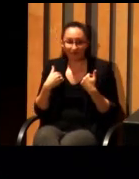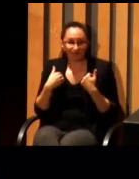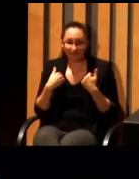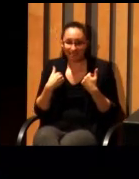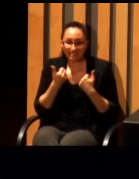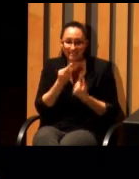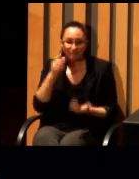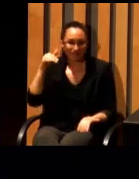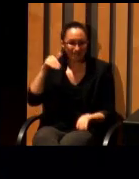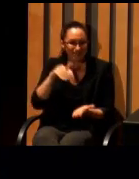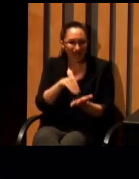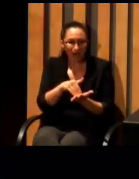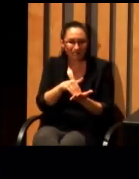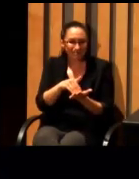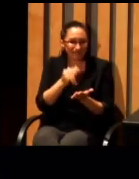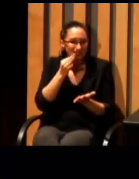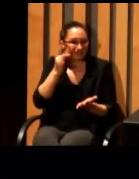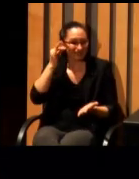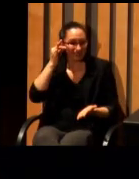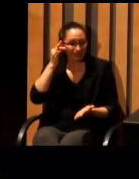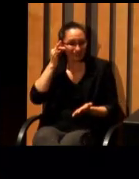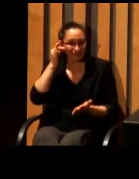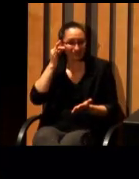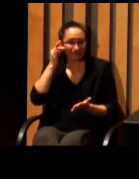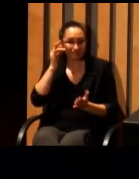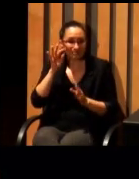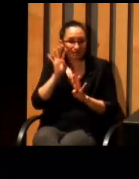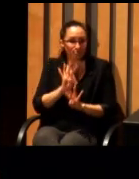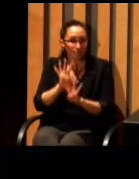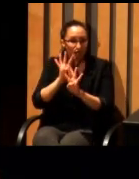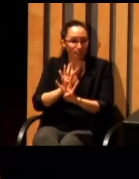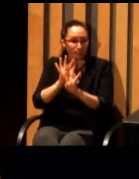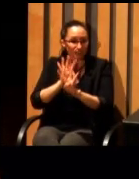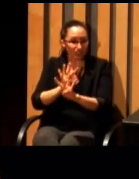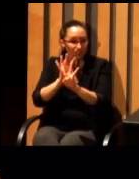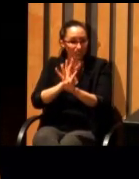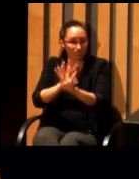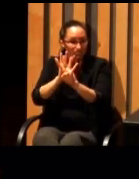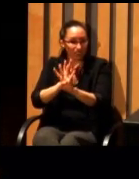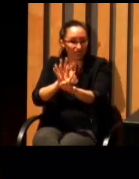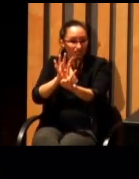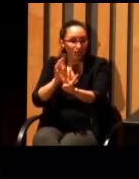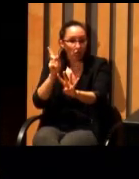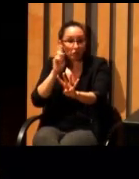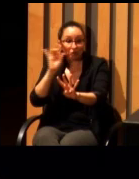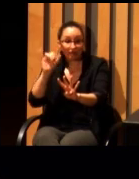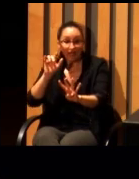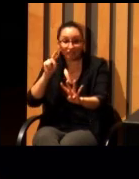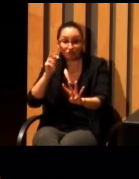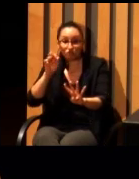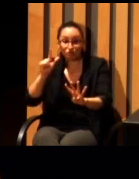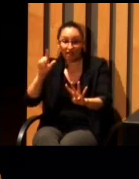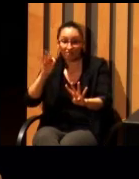of American Indians marching a certain way, toward the same way the Trail of Tears went.